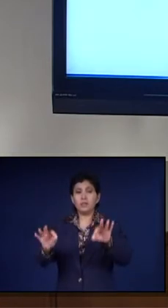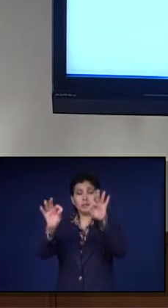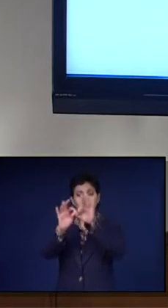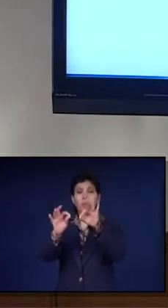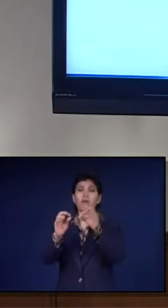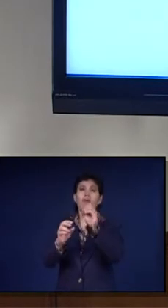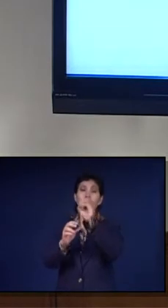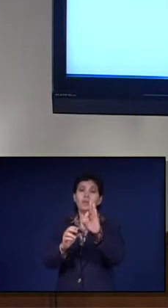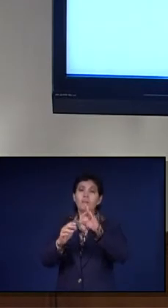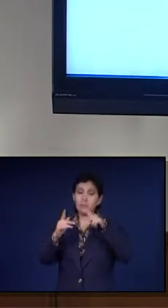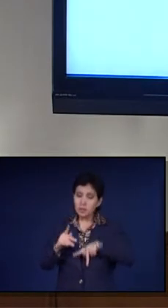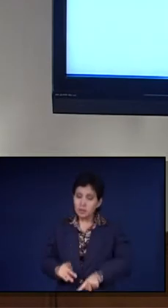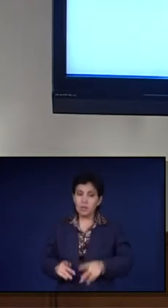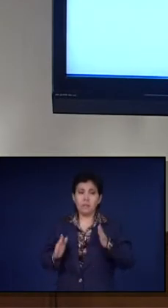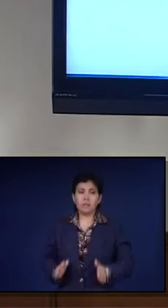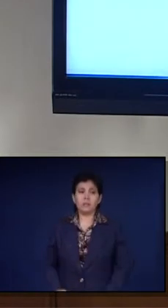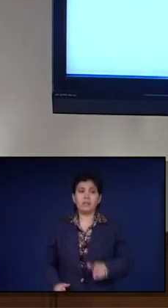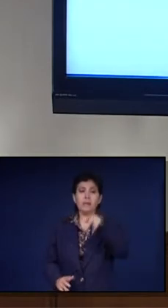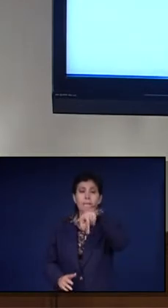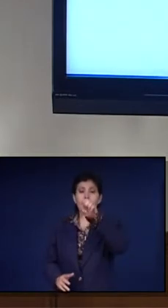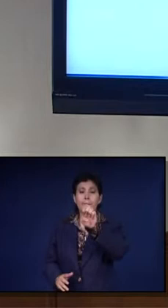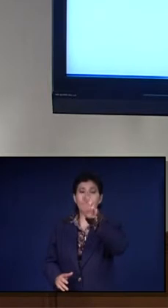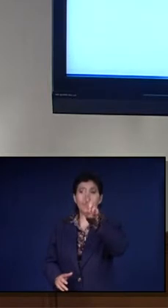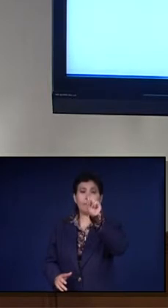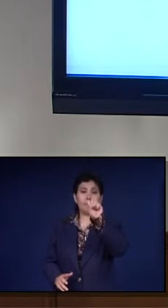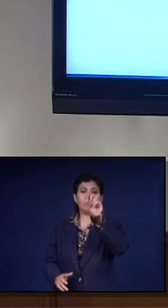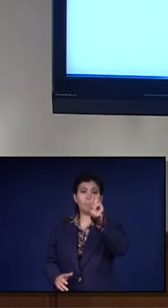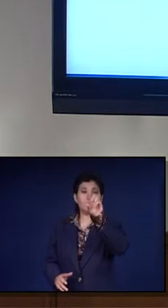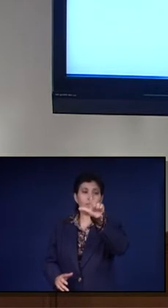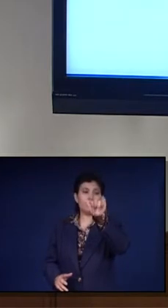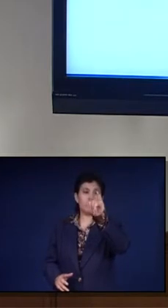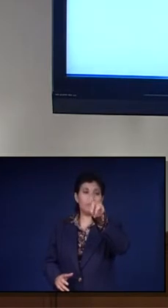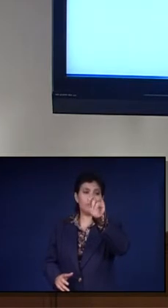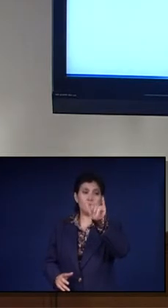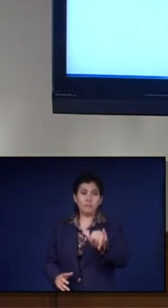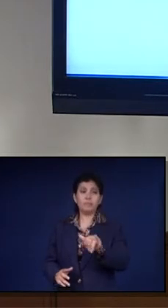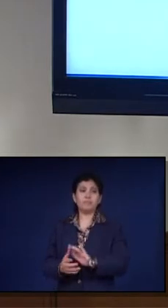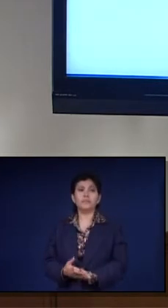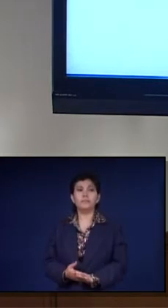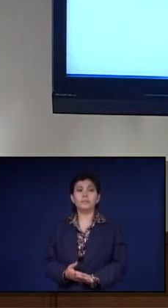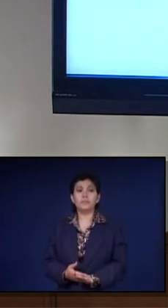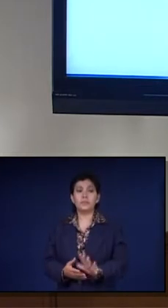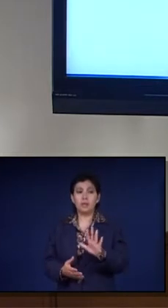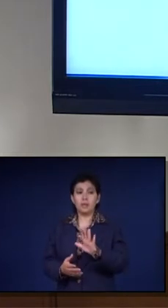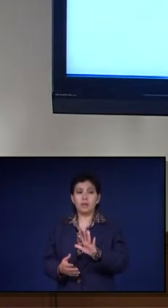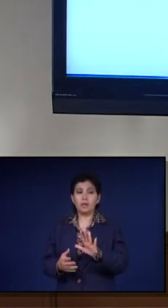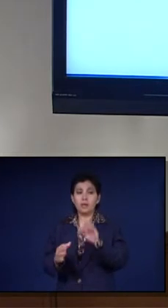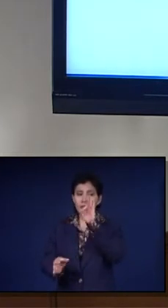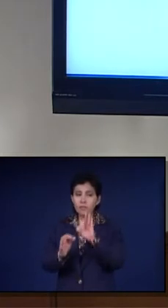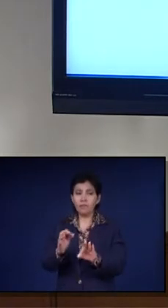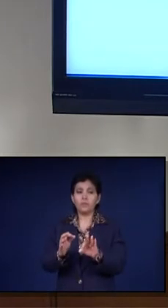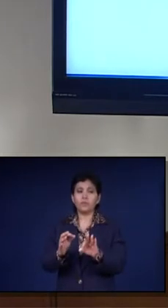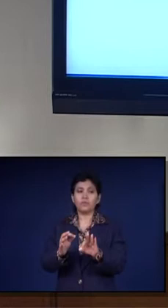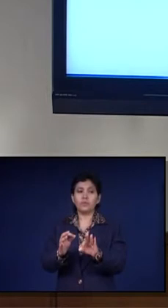personality. But here, social psychology look at the importance of the society as well. I mean, if you were